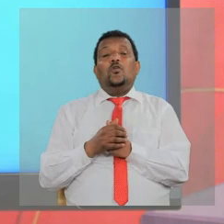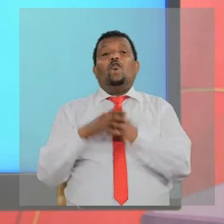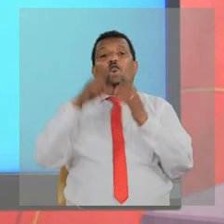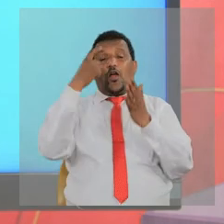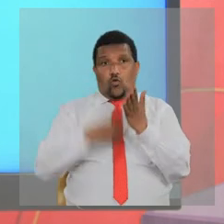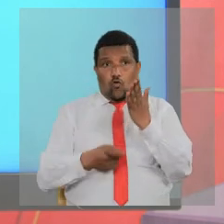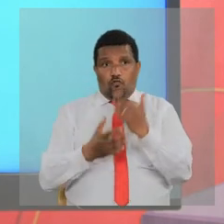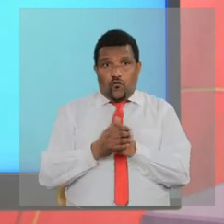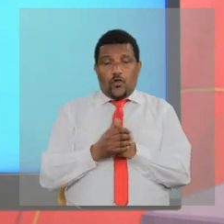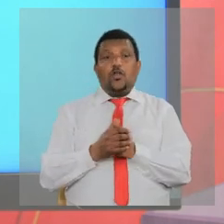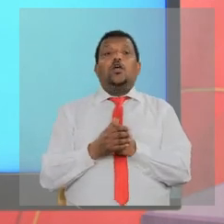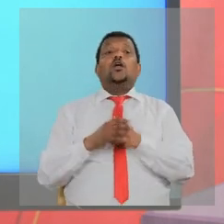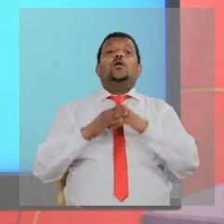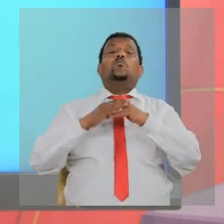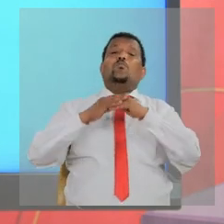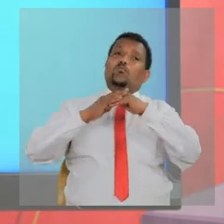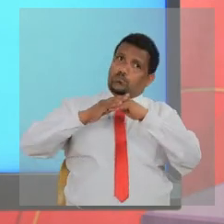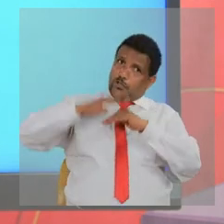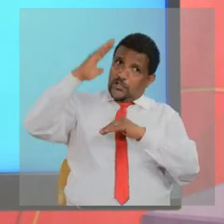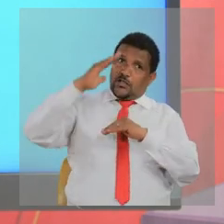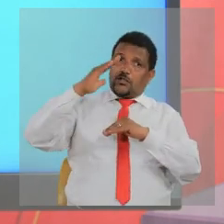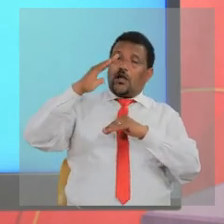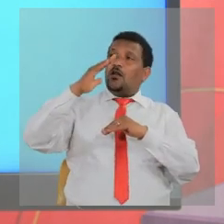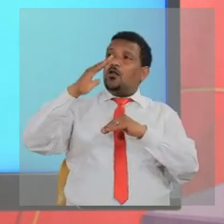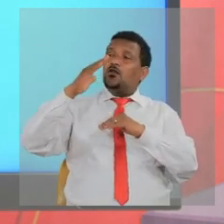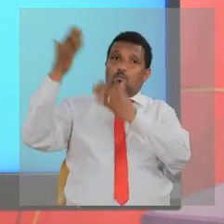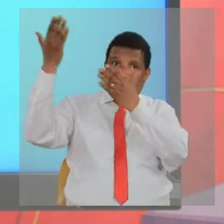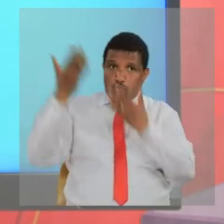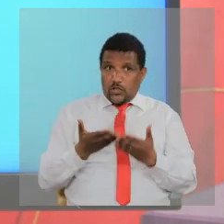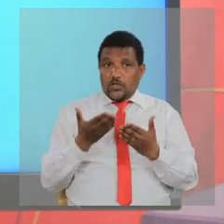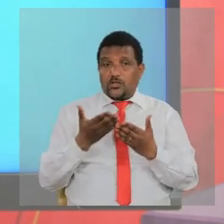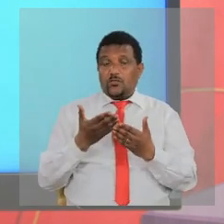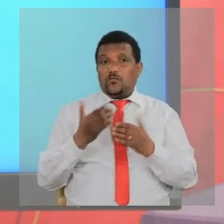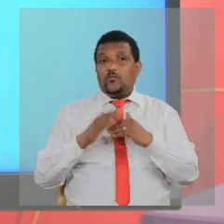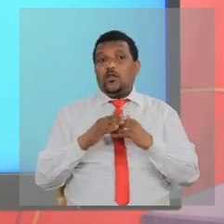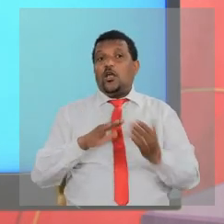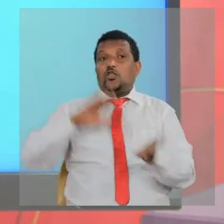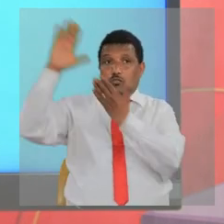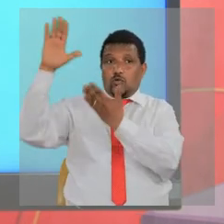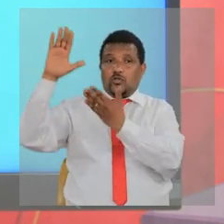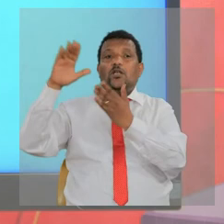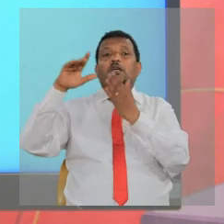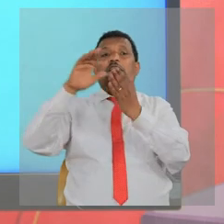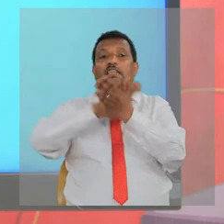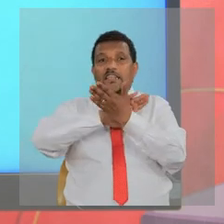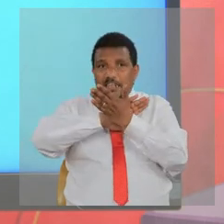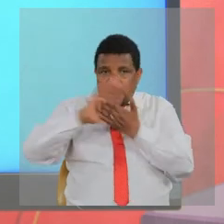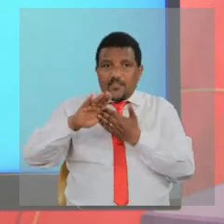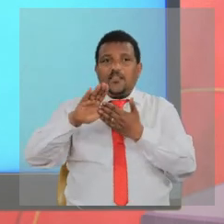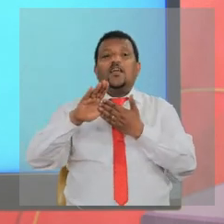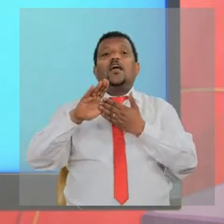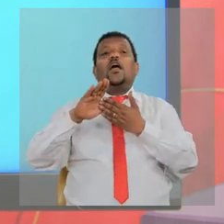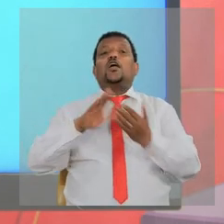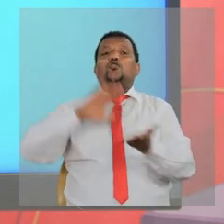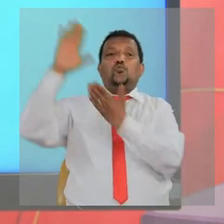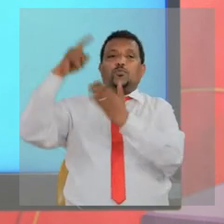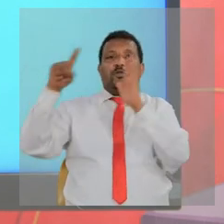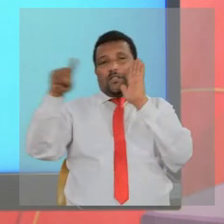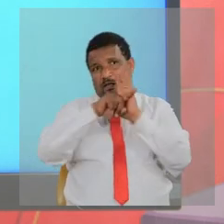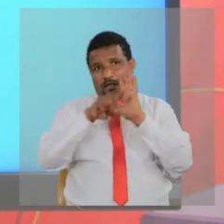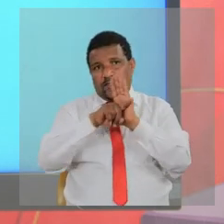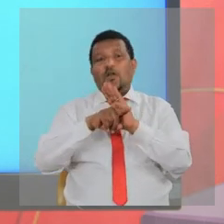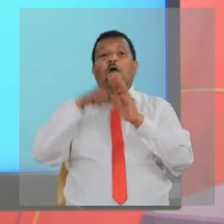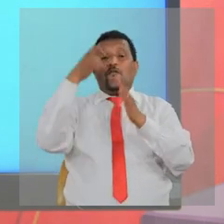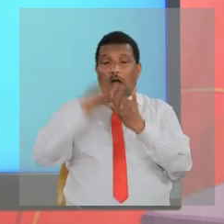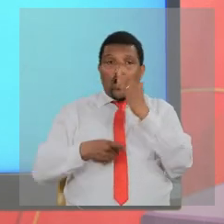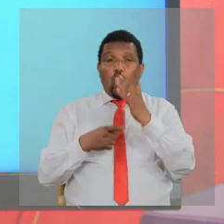of import is greater than the value of export, then the net export will be negative. But if the value of export